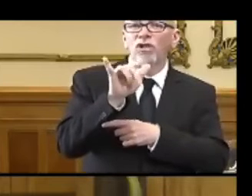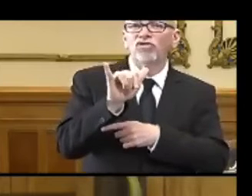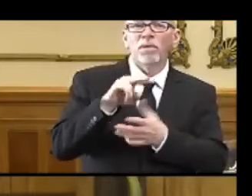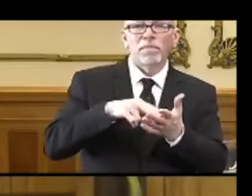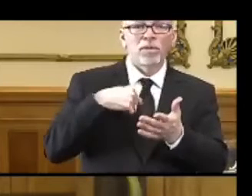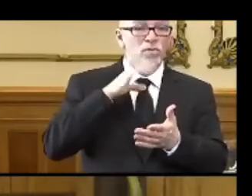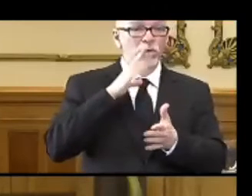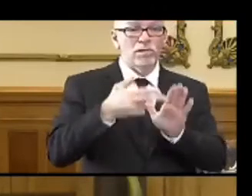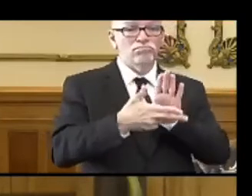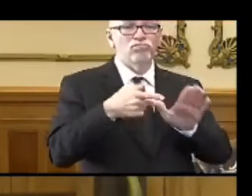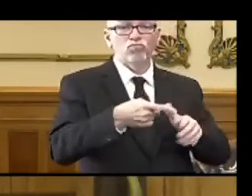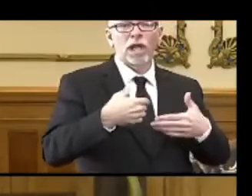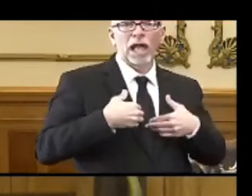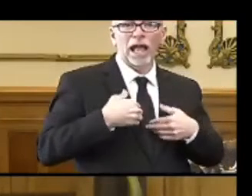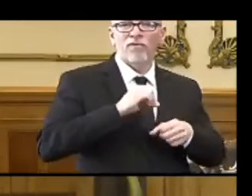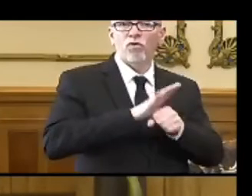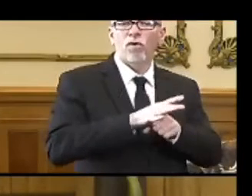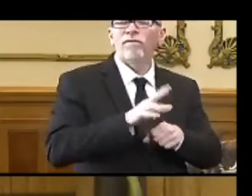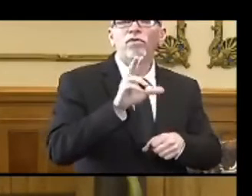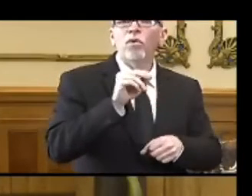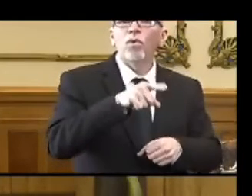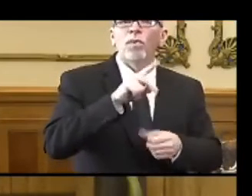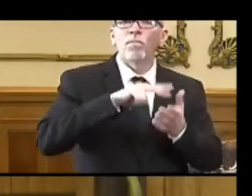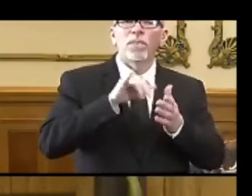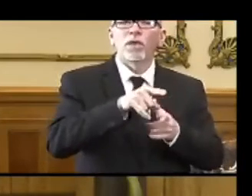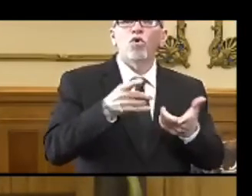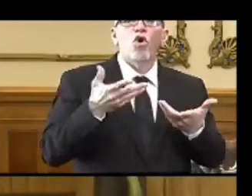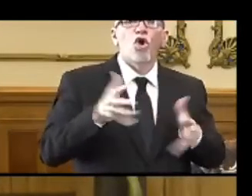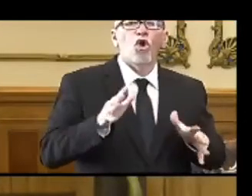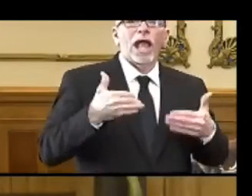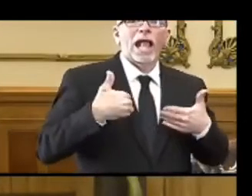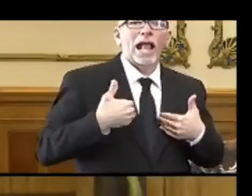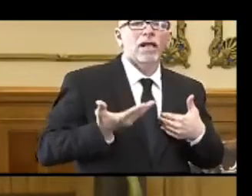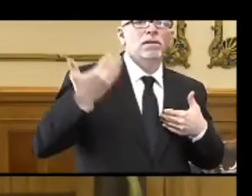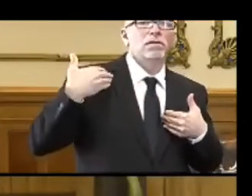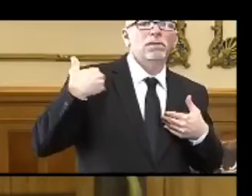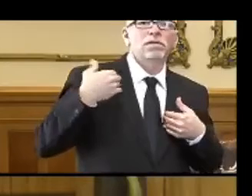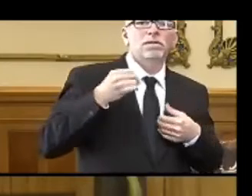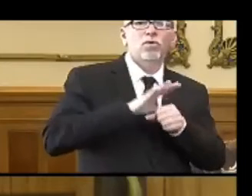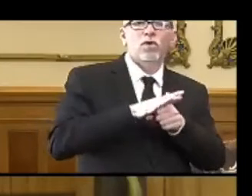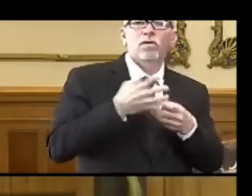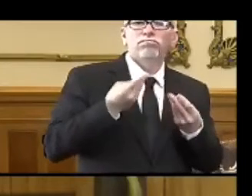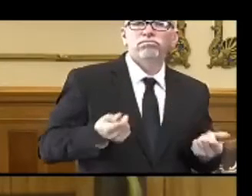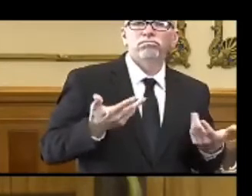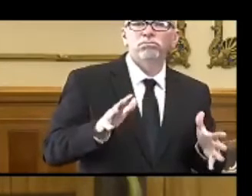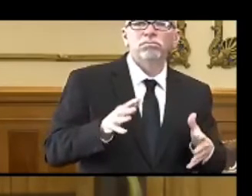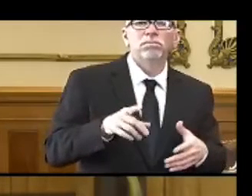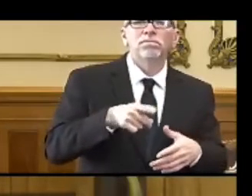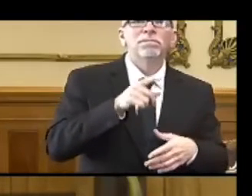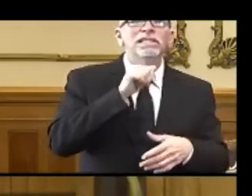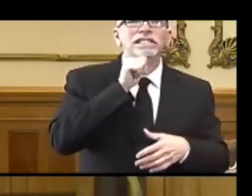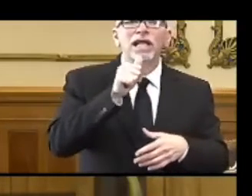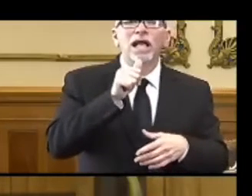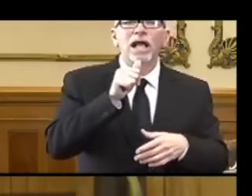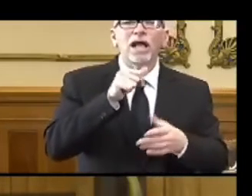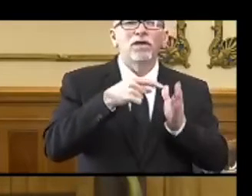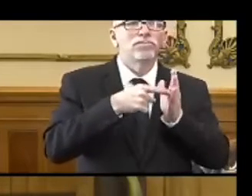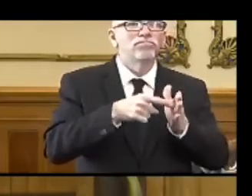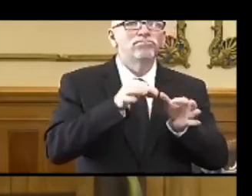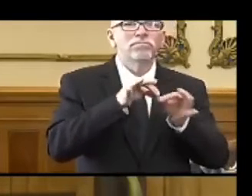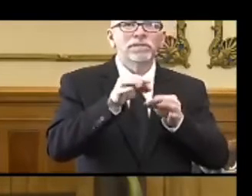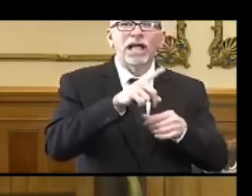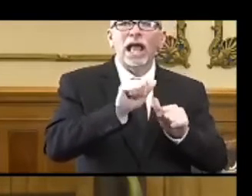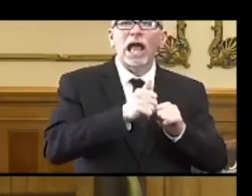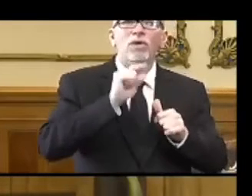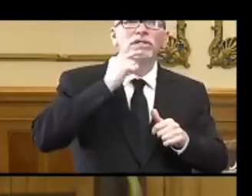you have COVID-19, but it's that you had COVID-19. It really doesn't tell us anything about the acute disease. And